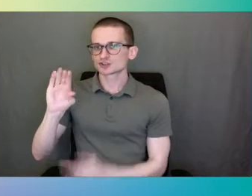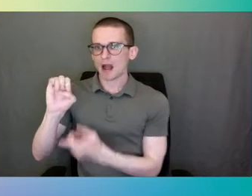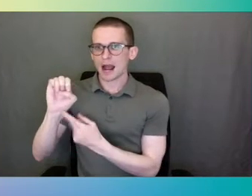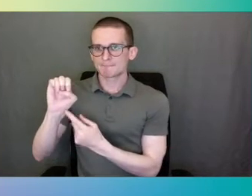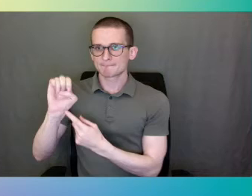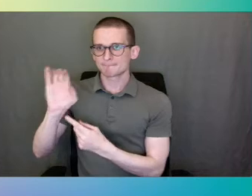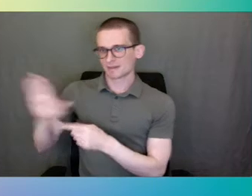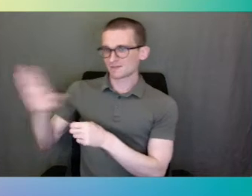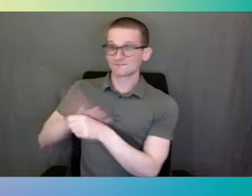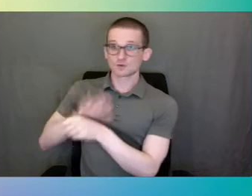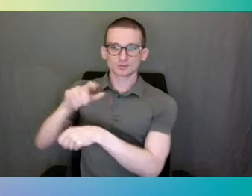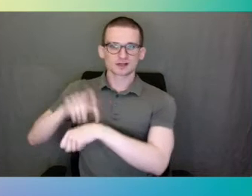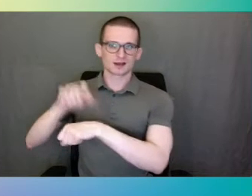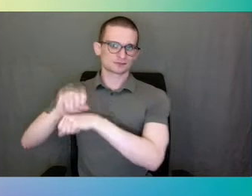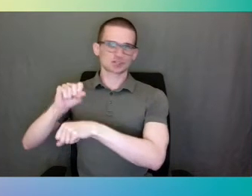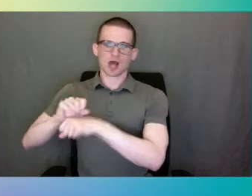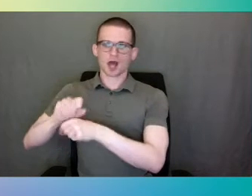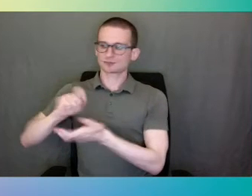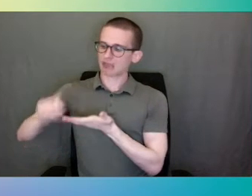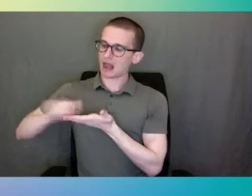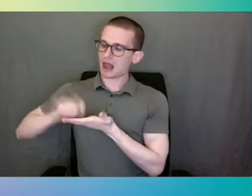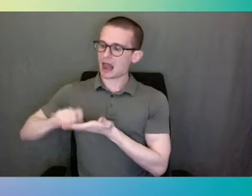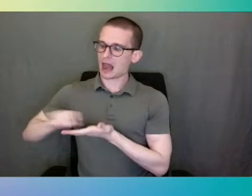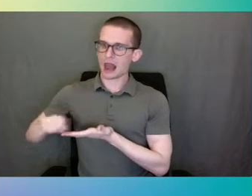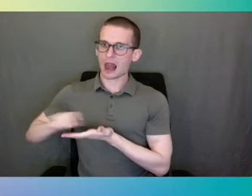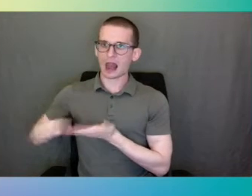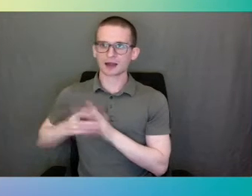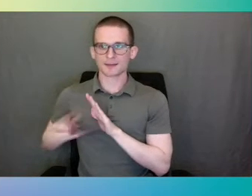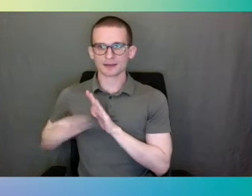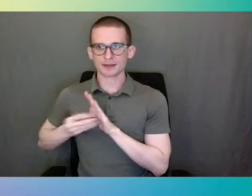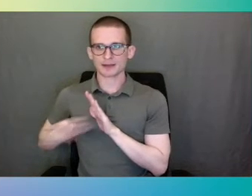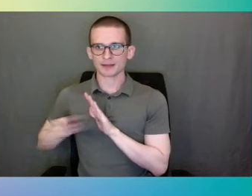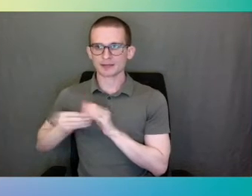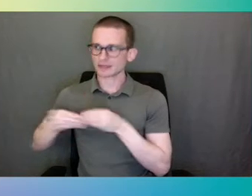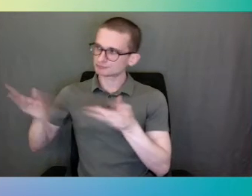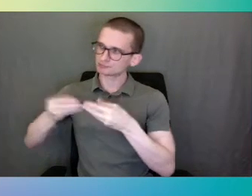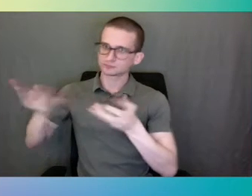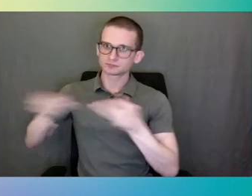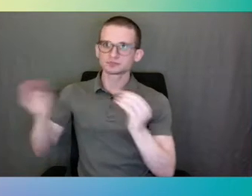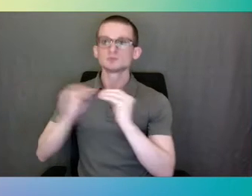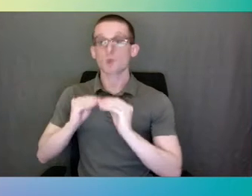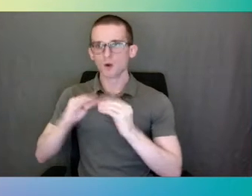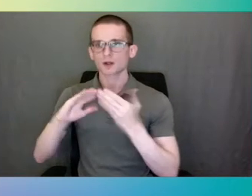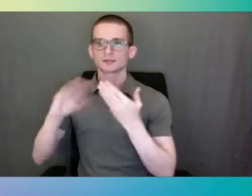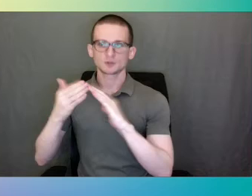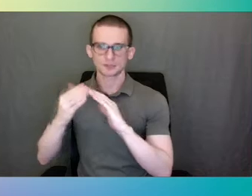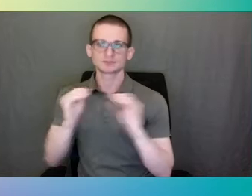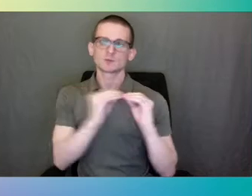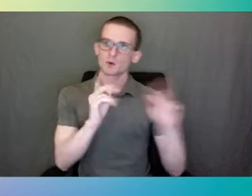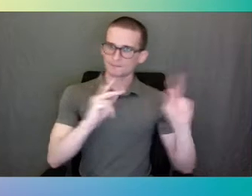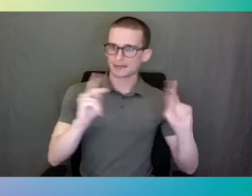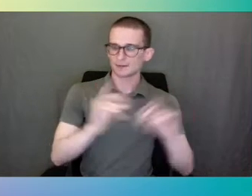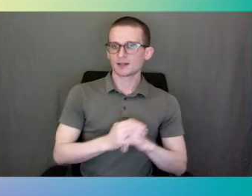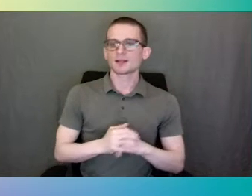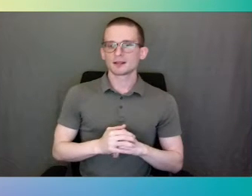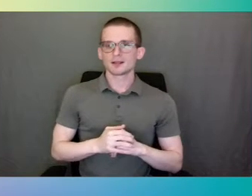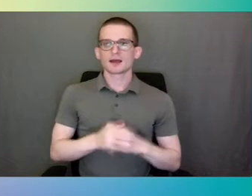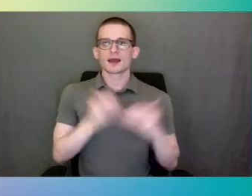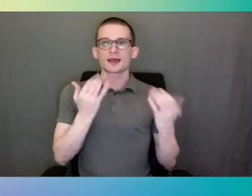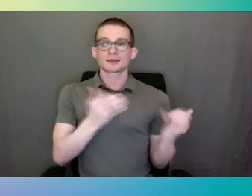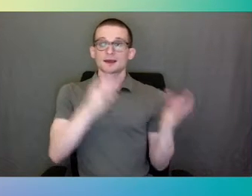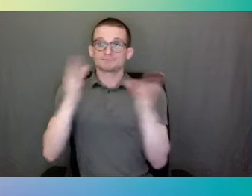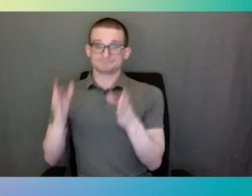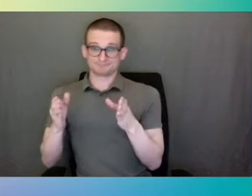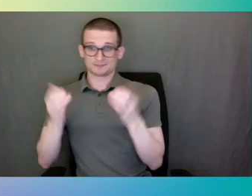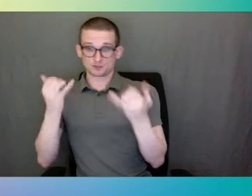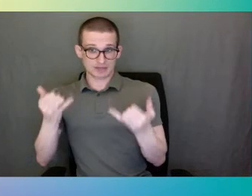and then they could get them out to more churches, more people, more Christian communities. And then today, in the third column on the right, we can see